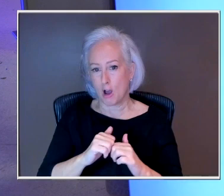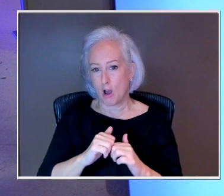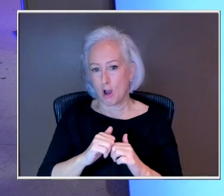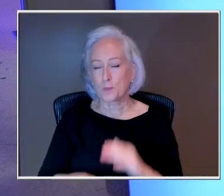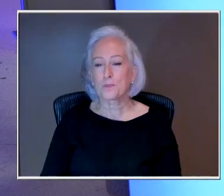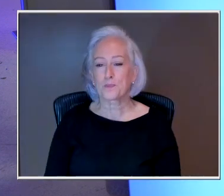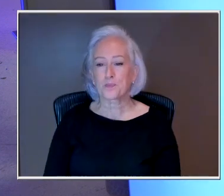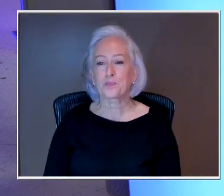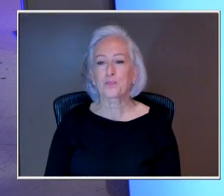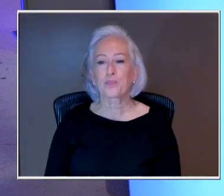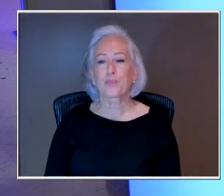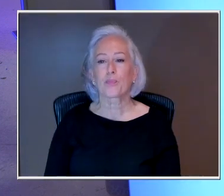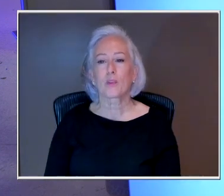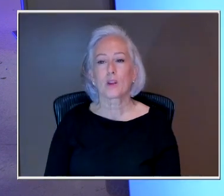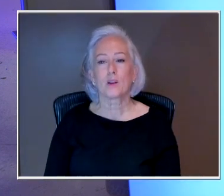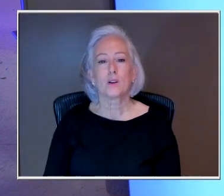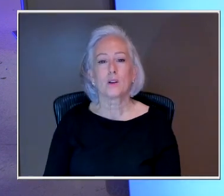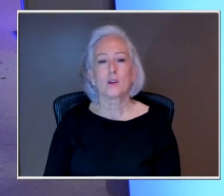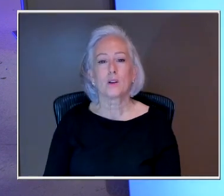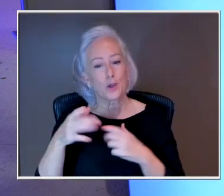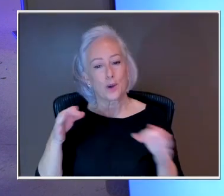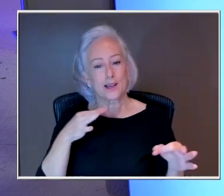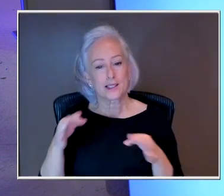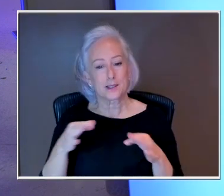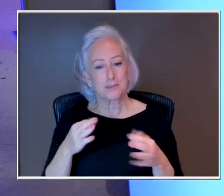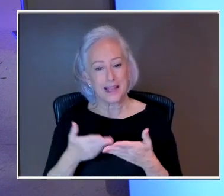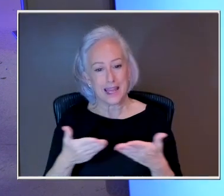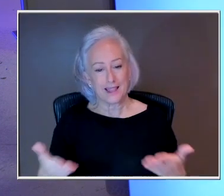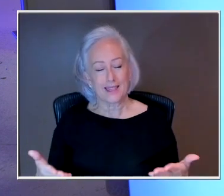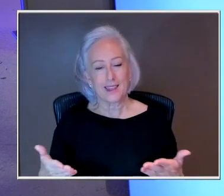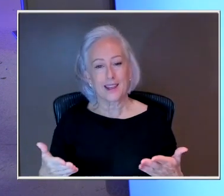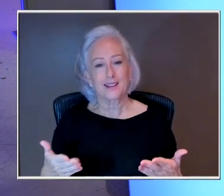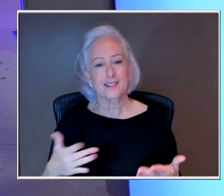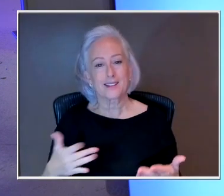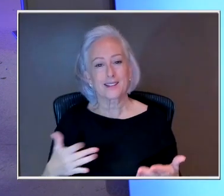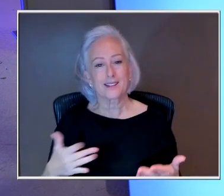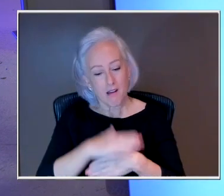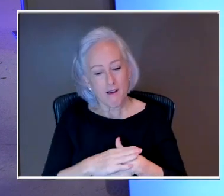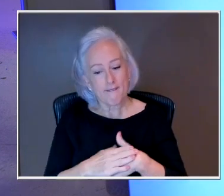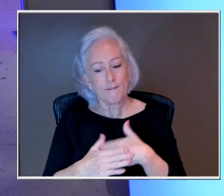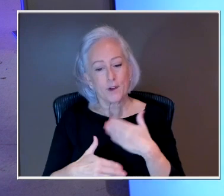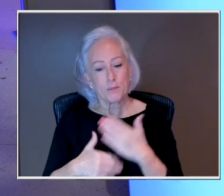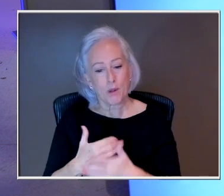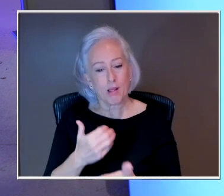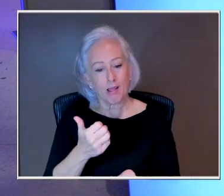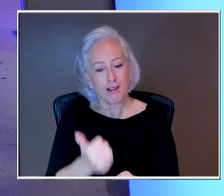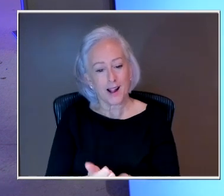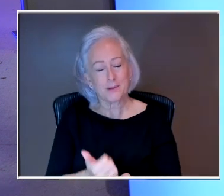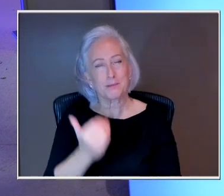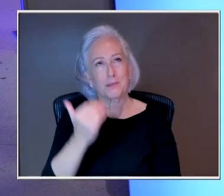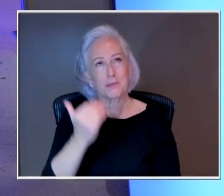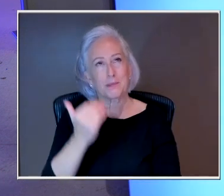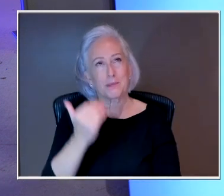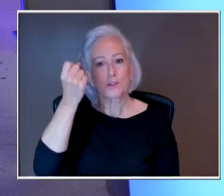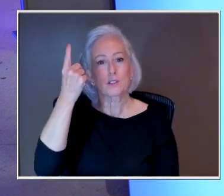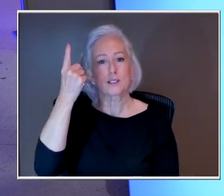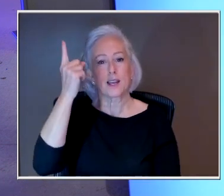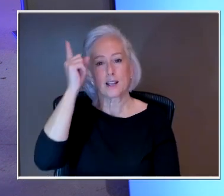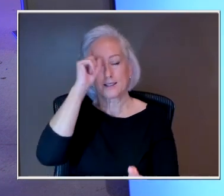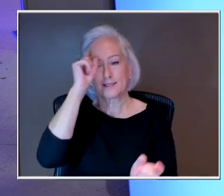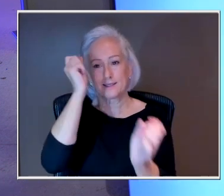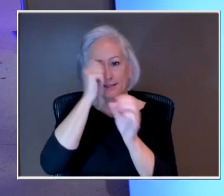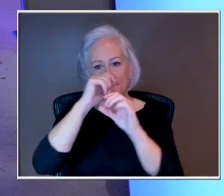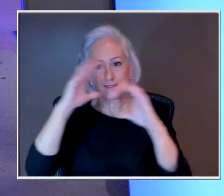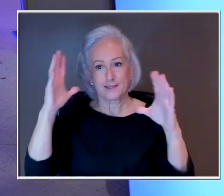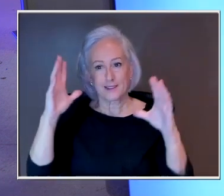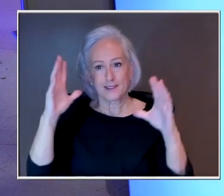way you explain things, Dr. Ramirez, it makes it so comforting and understandable when you describe it as an electrical, almost like an electrical